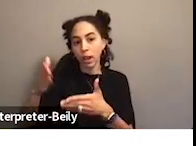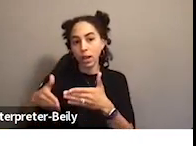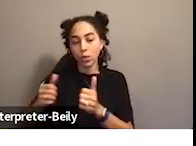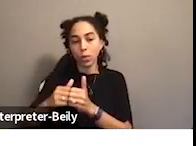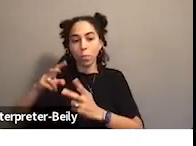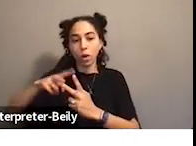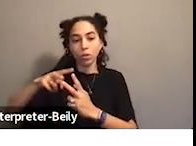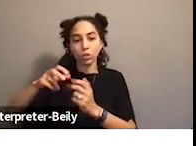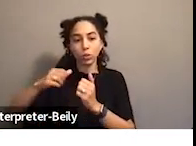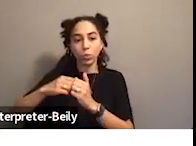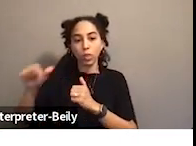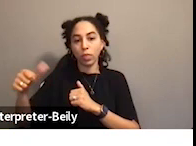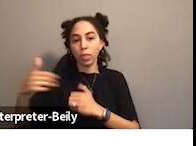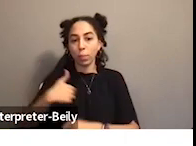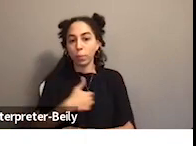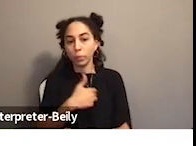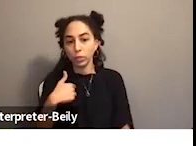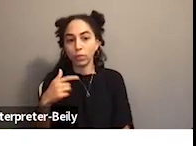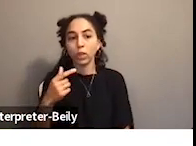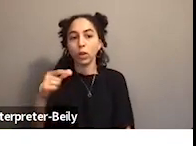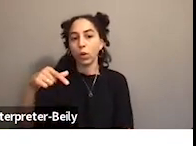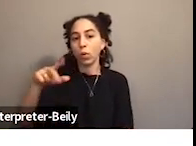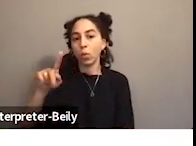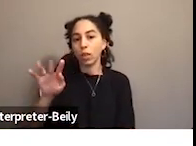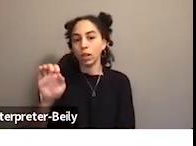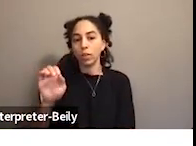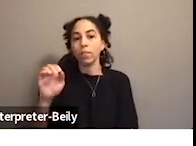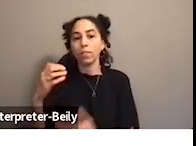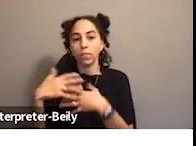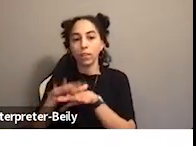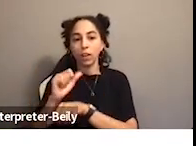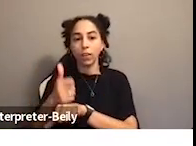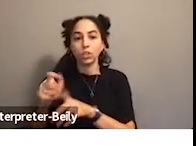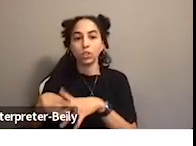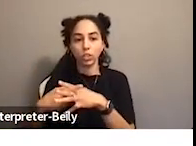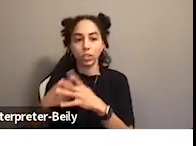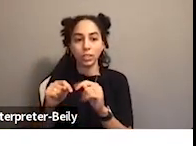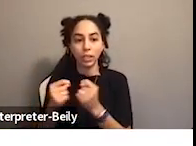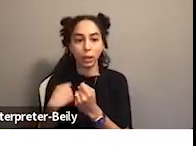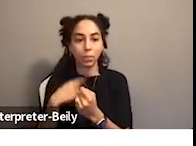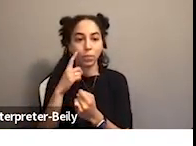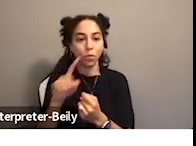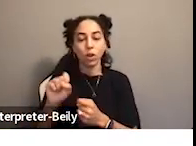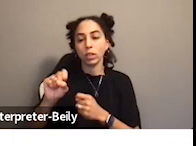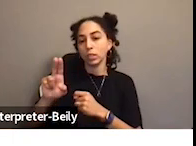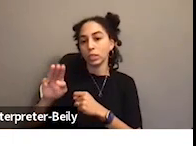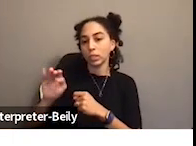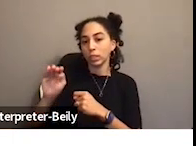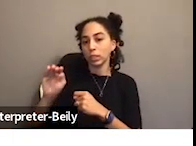with other members of the Quality Innovation team to sponsor an in-person innovation summit. All